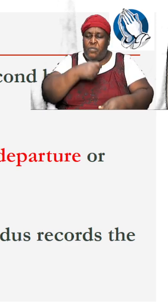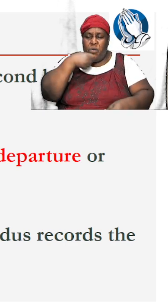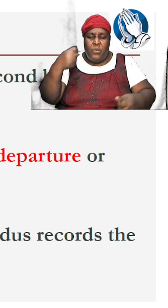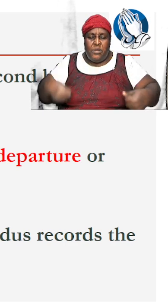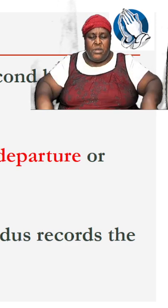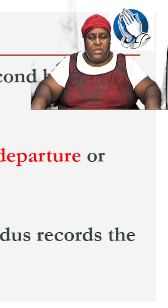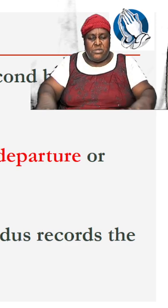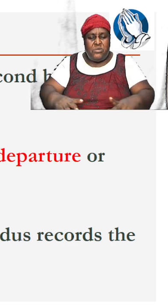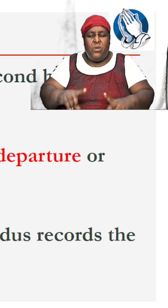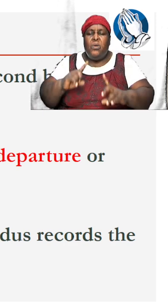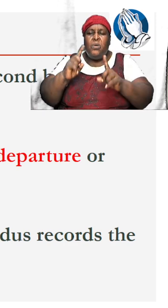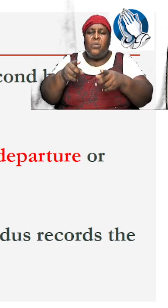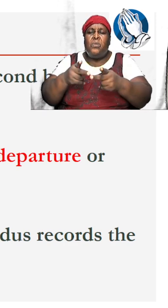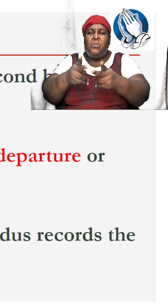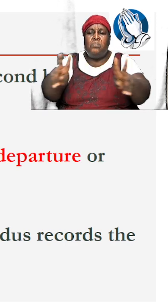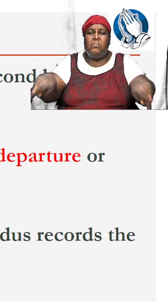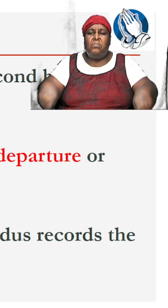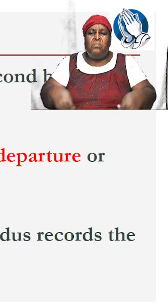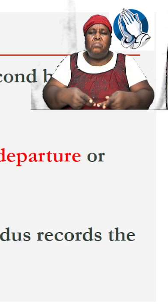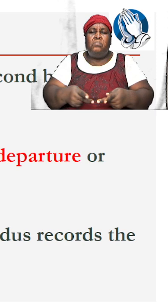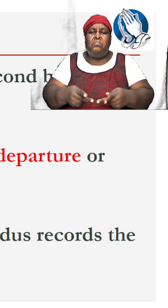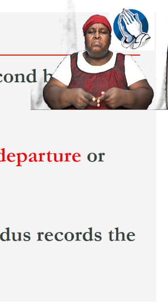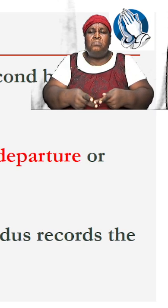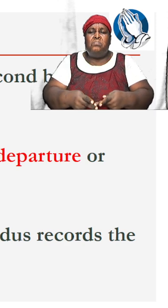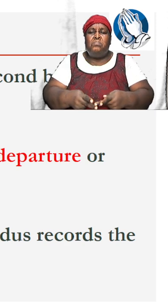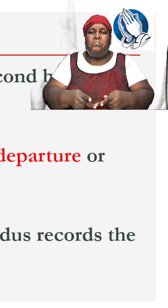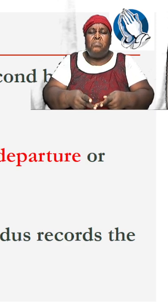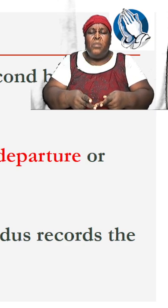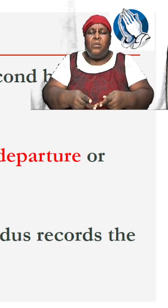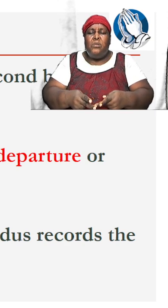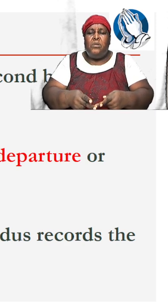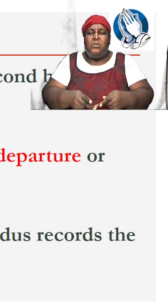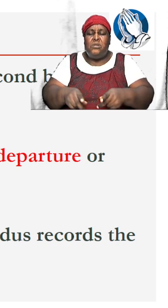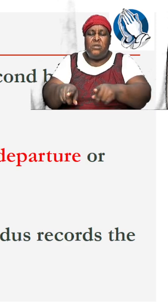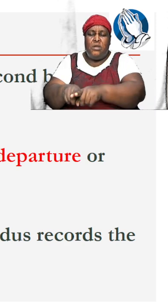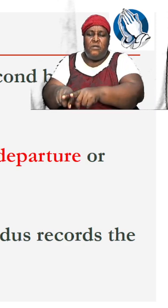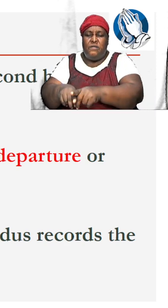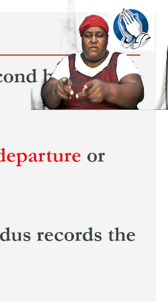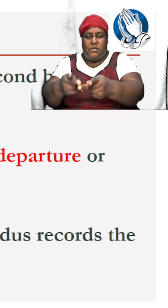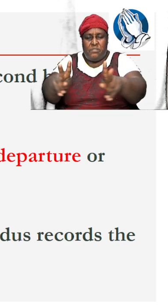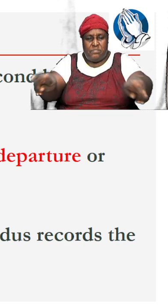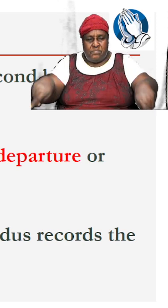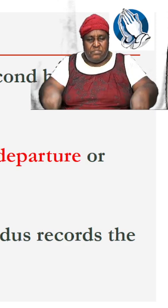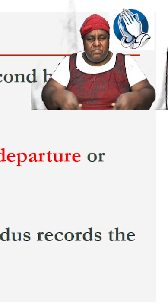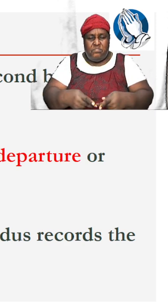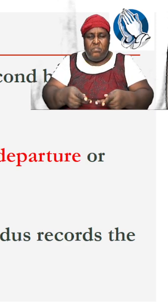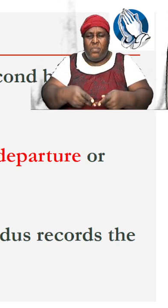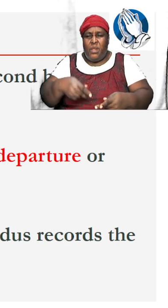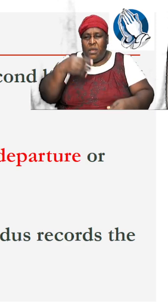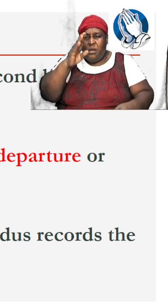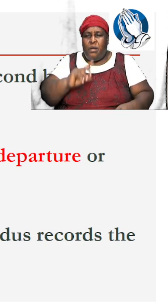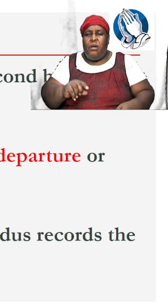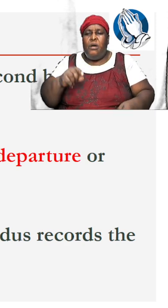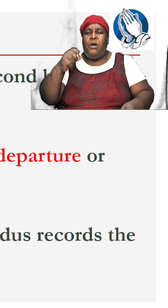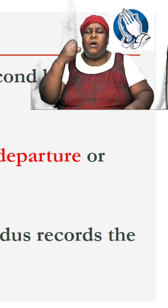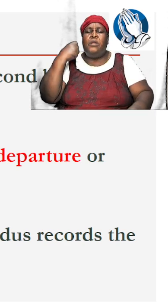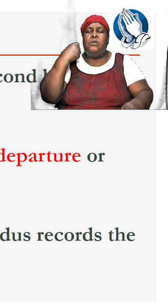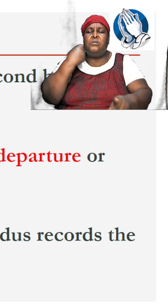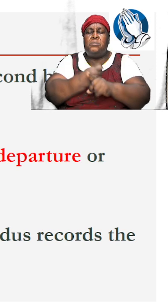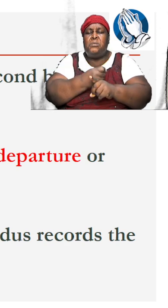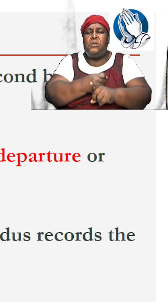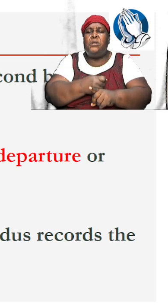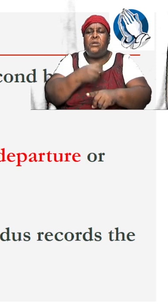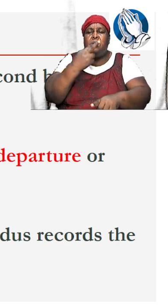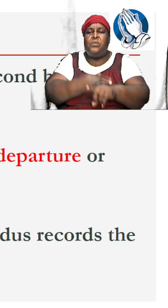the wilderness of Sin, they went to a place called Rephidim. And Rephidim is where Moses strike the rock. Amen. They